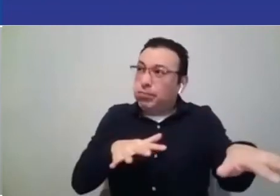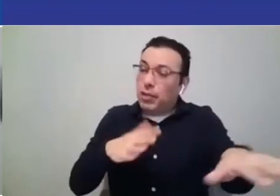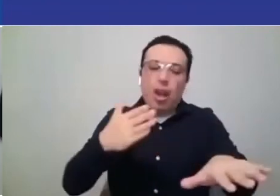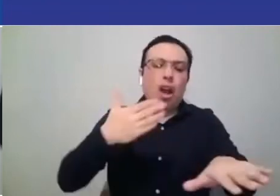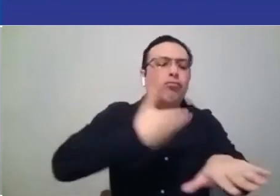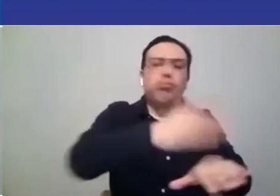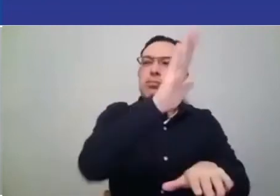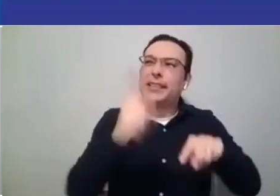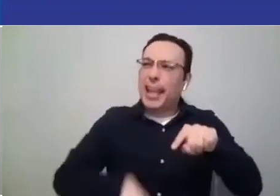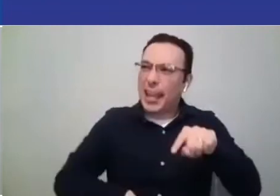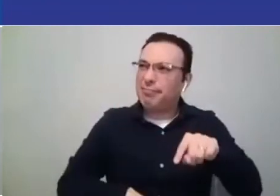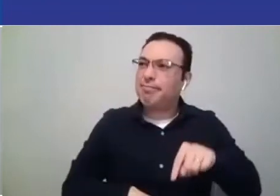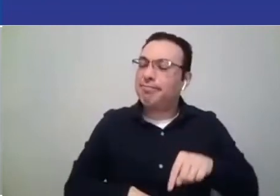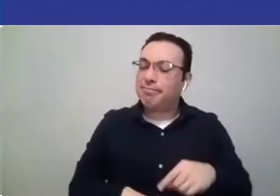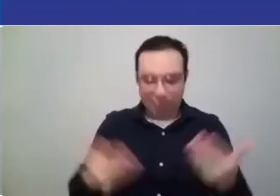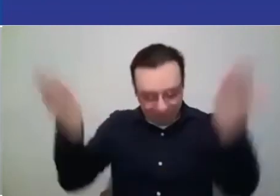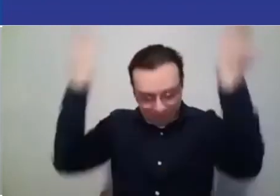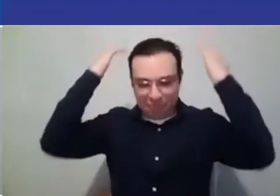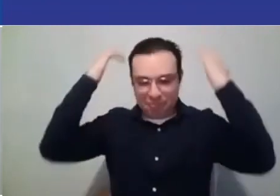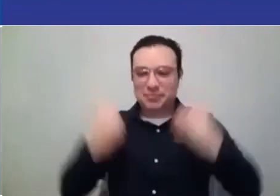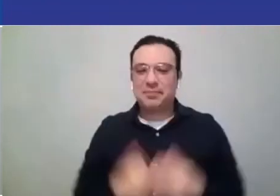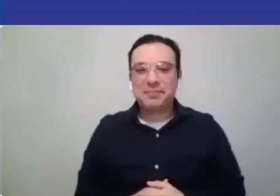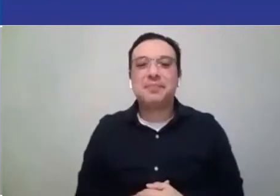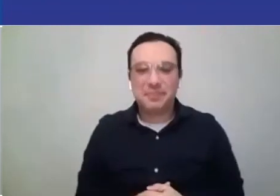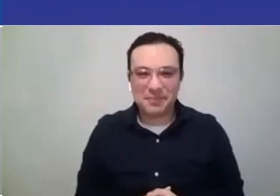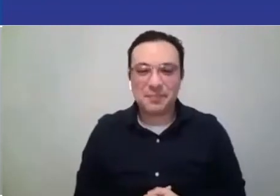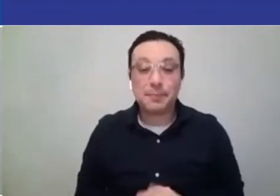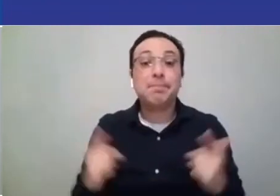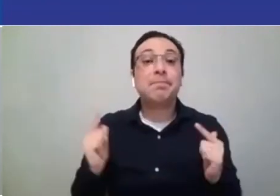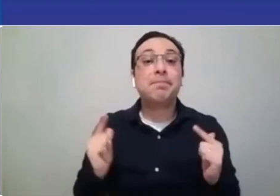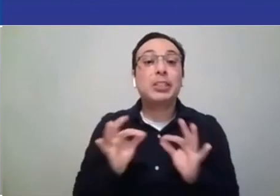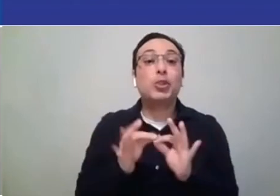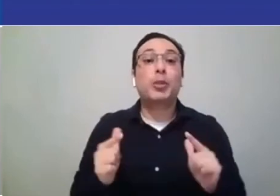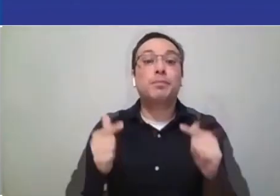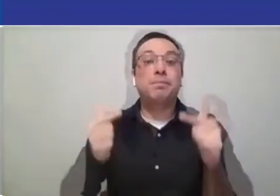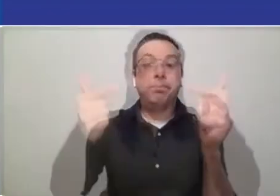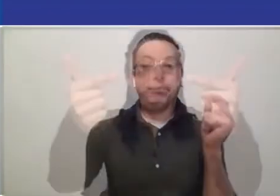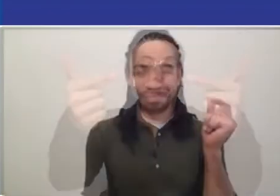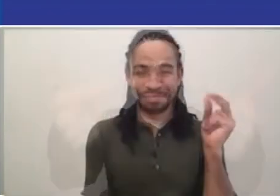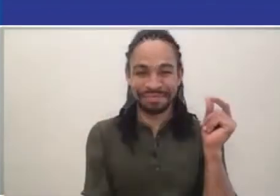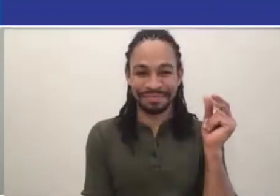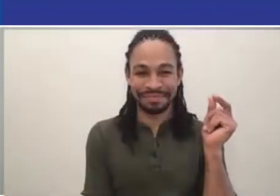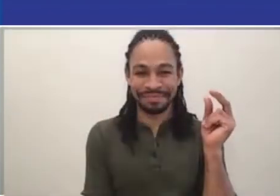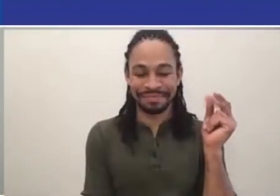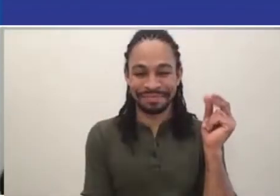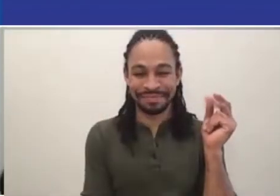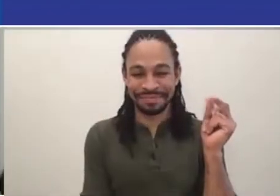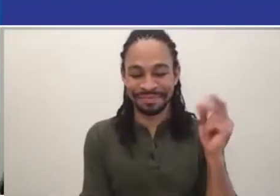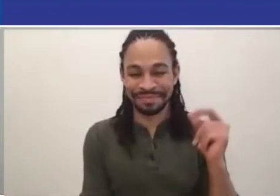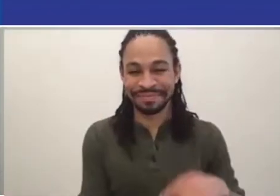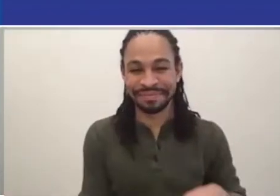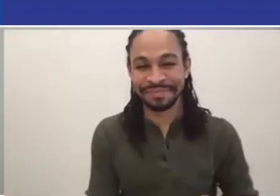Hello. Hello. And mic drop. I